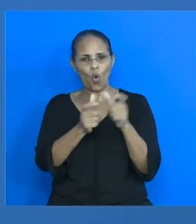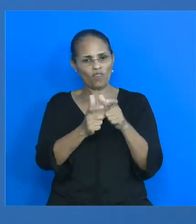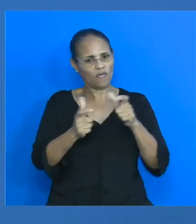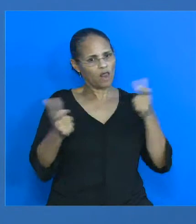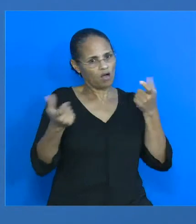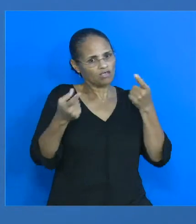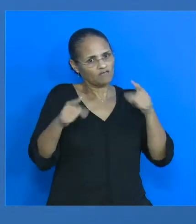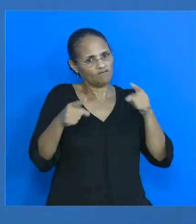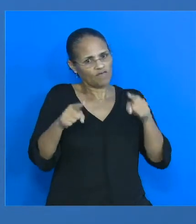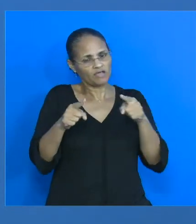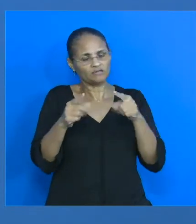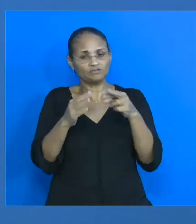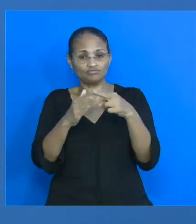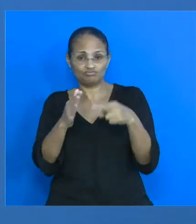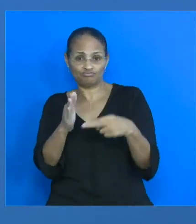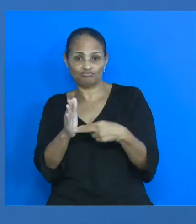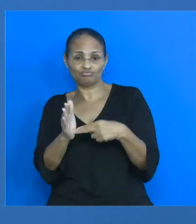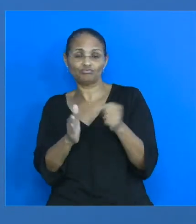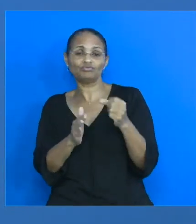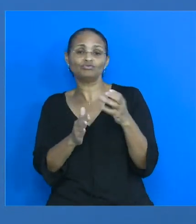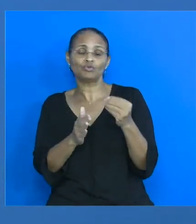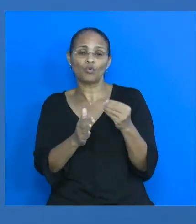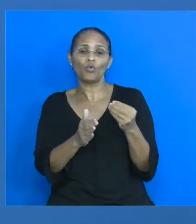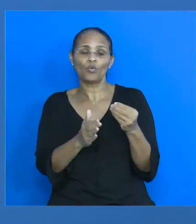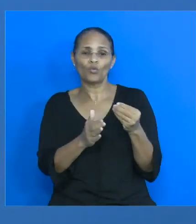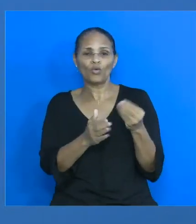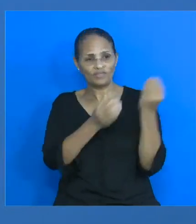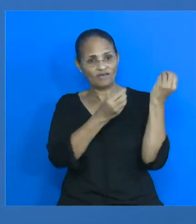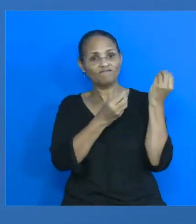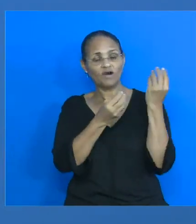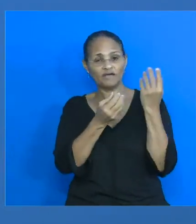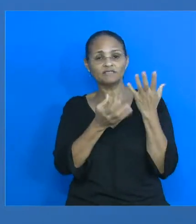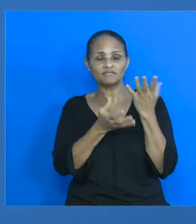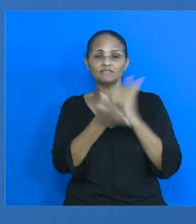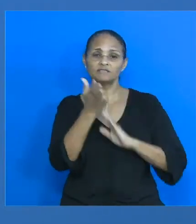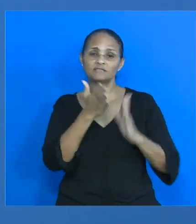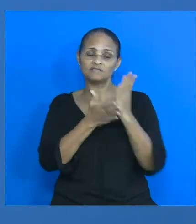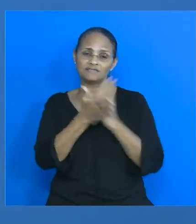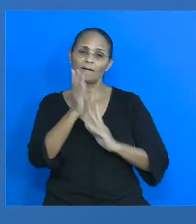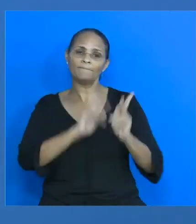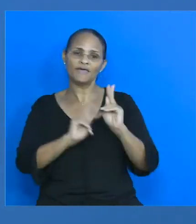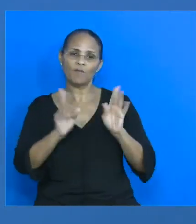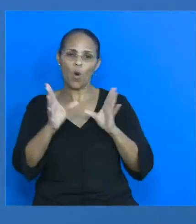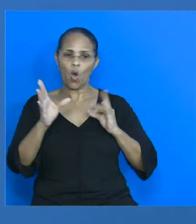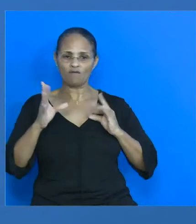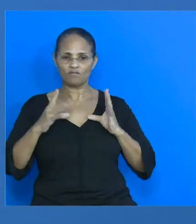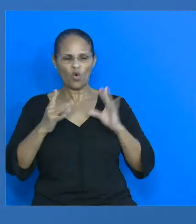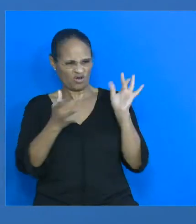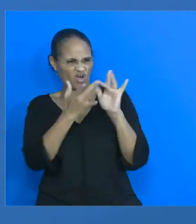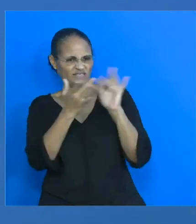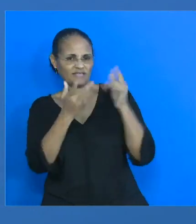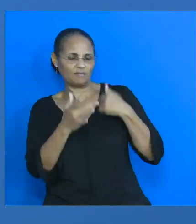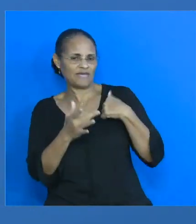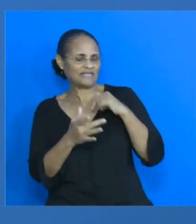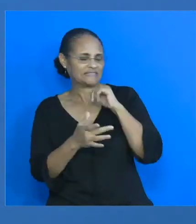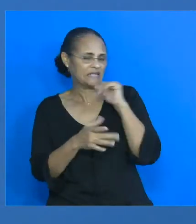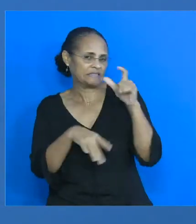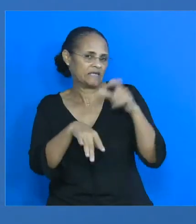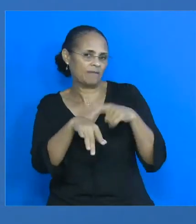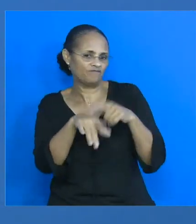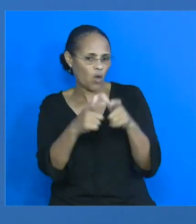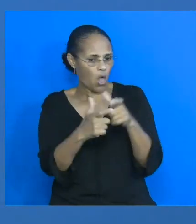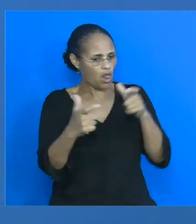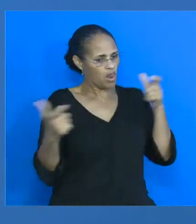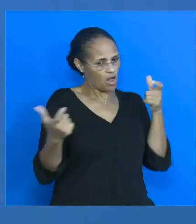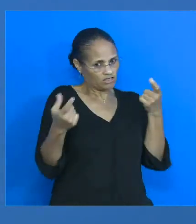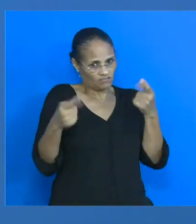event guidelines. And so what the advice, a few people had contacted me, and my advice is that now is not the time for large